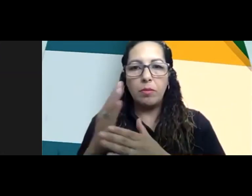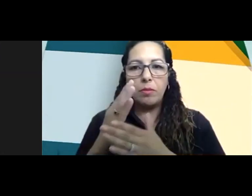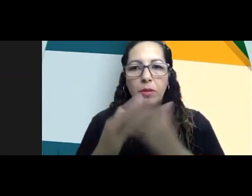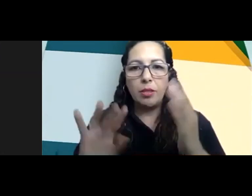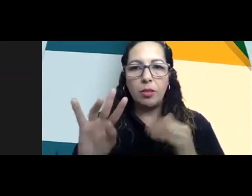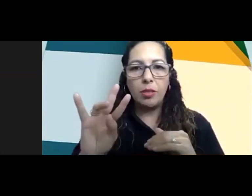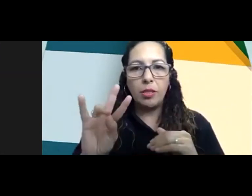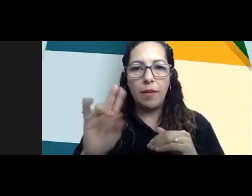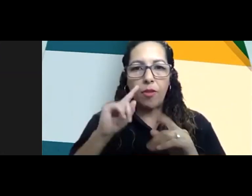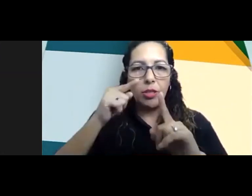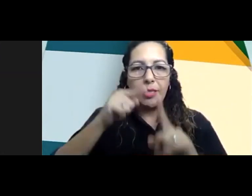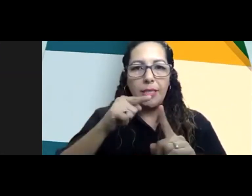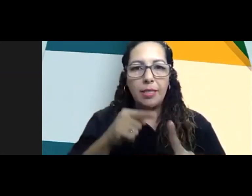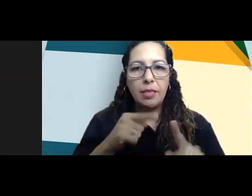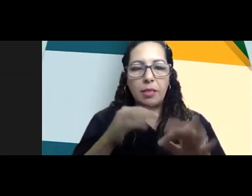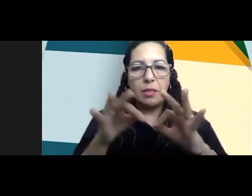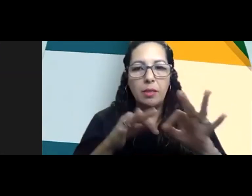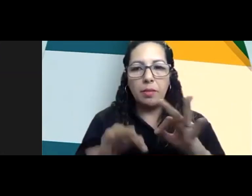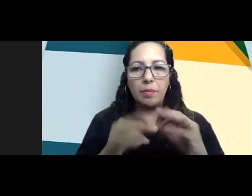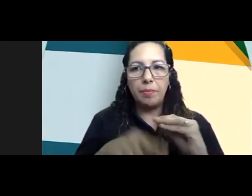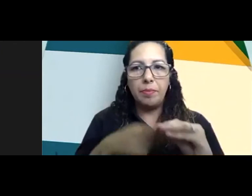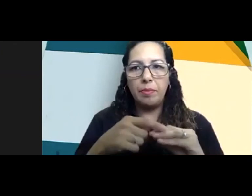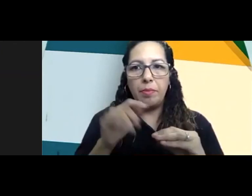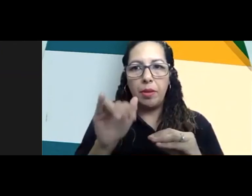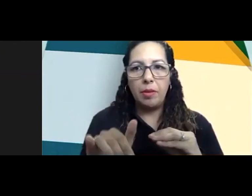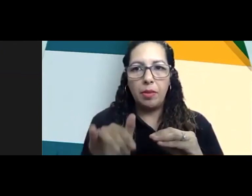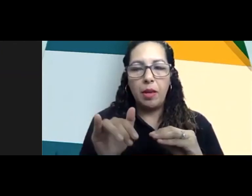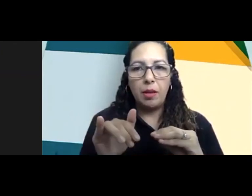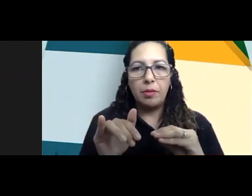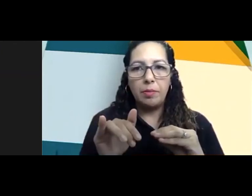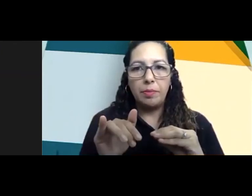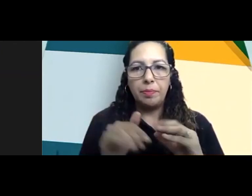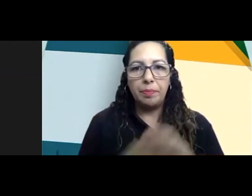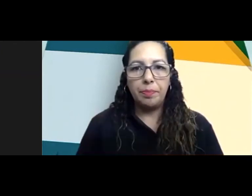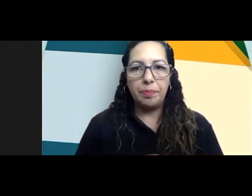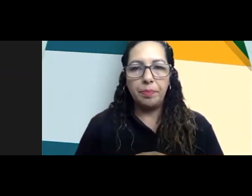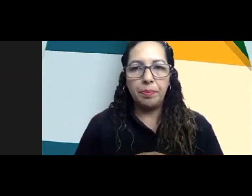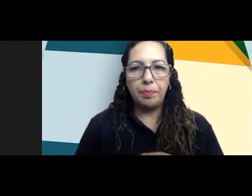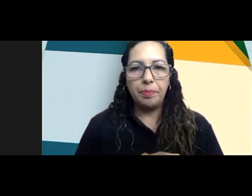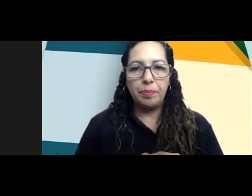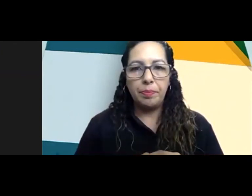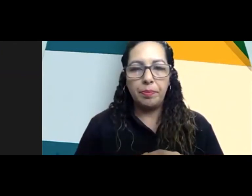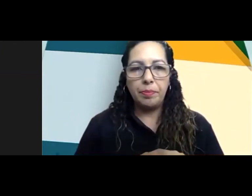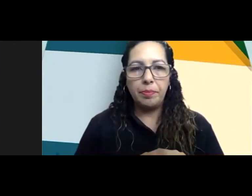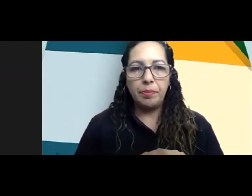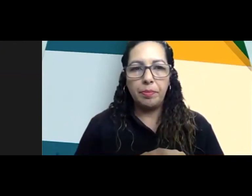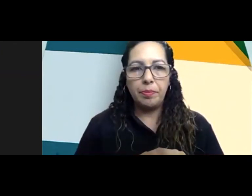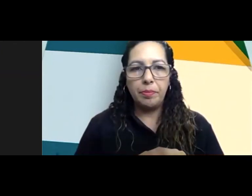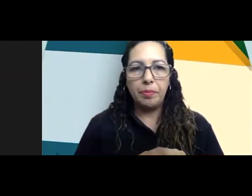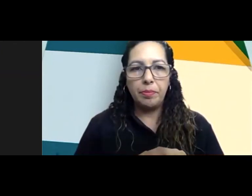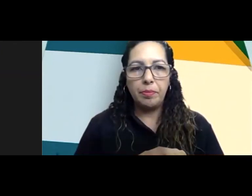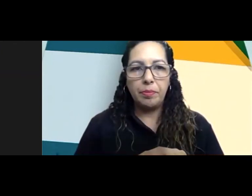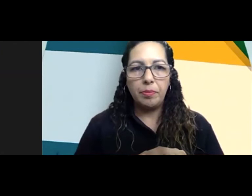for details regarding the 5 reference point. At the end of